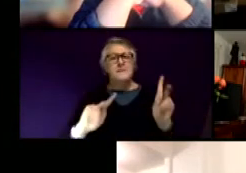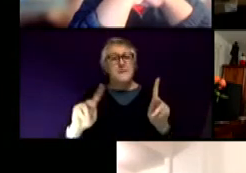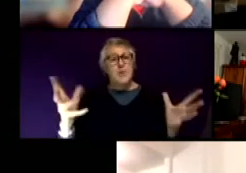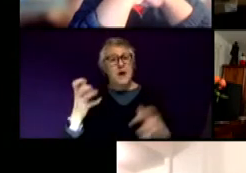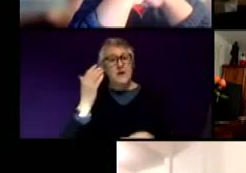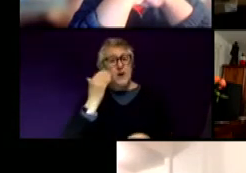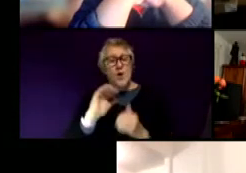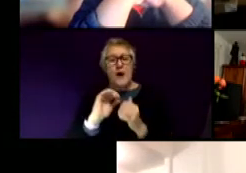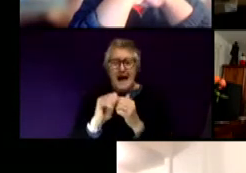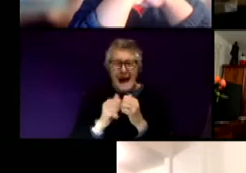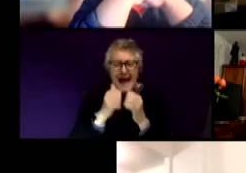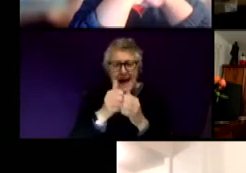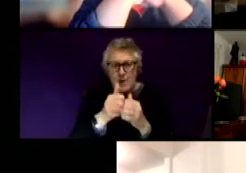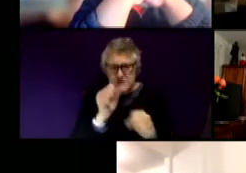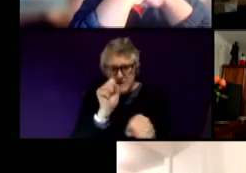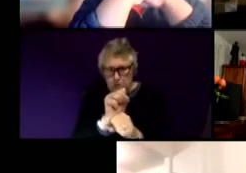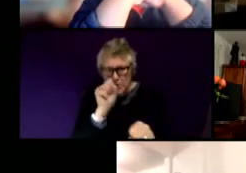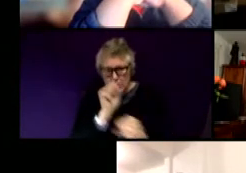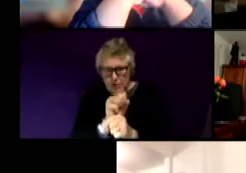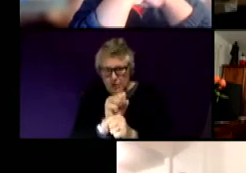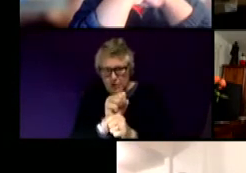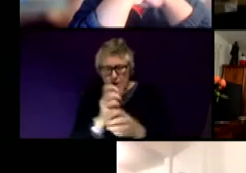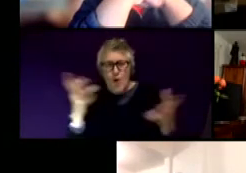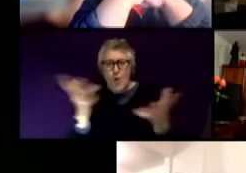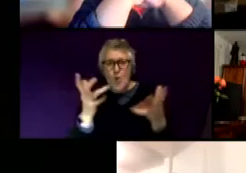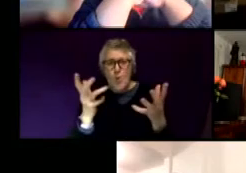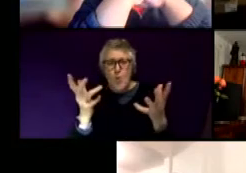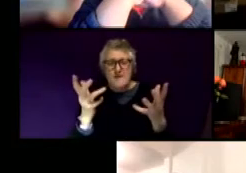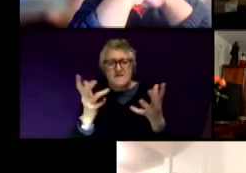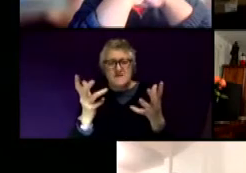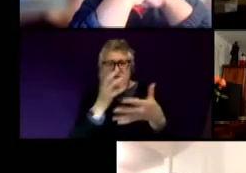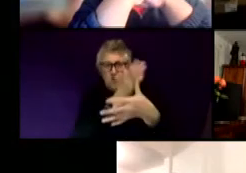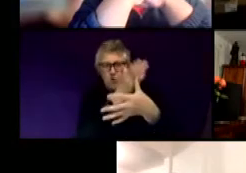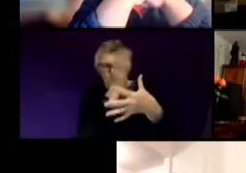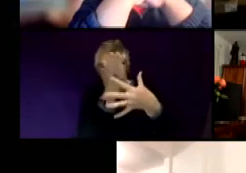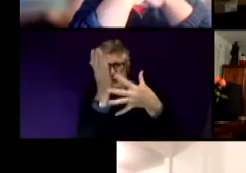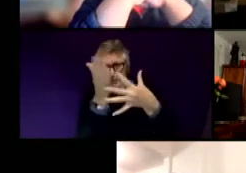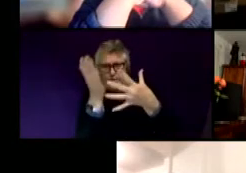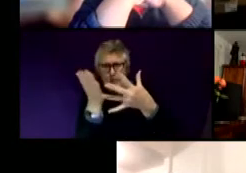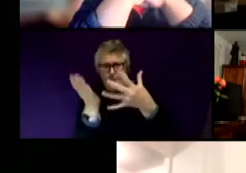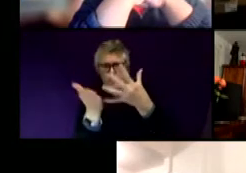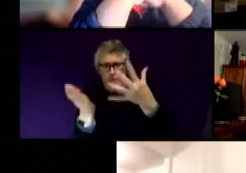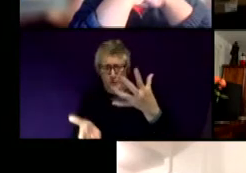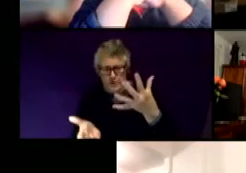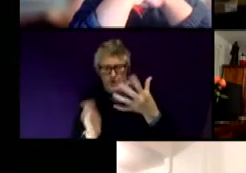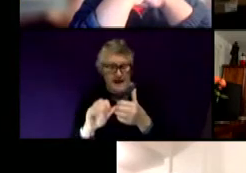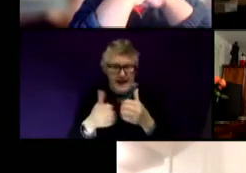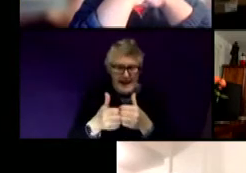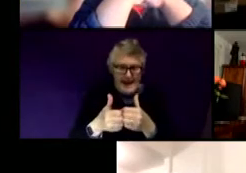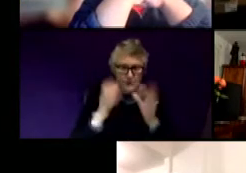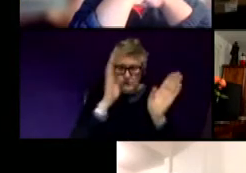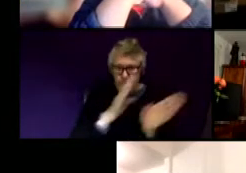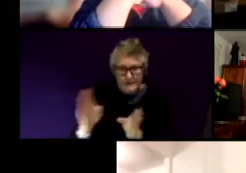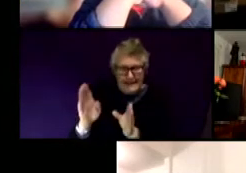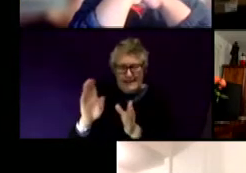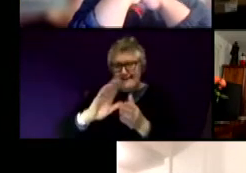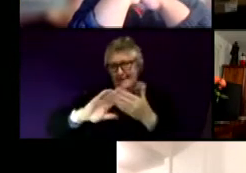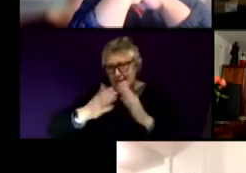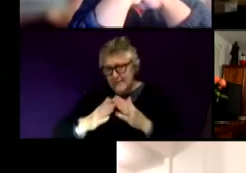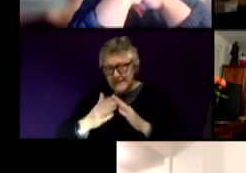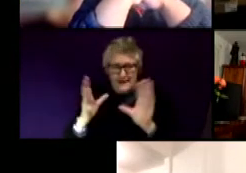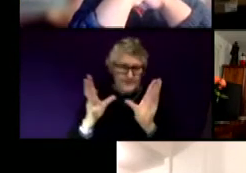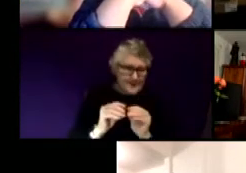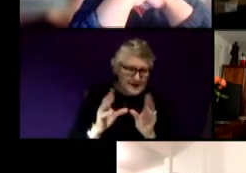need to know in order to plan our meetings, like going forward? Because it sounds like